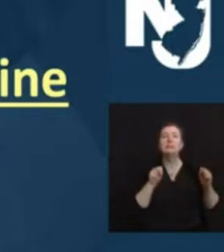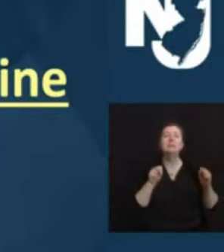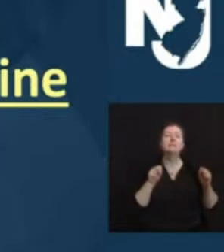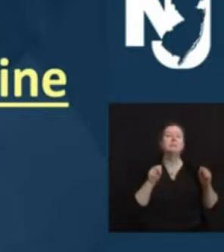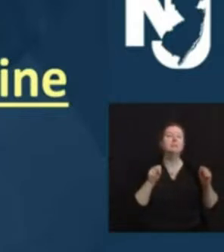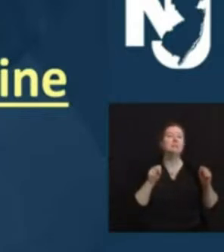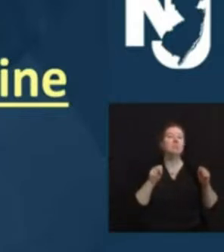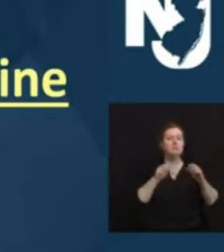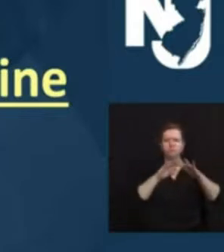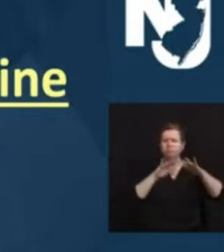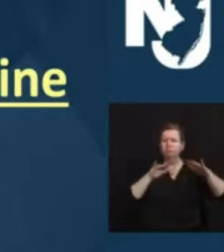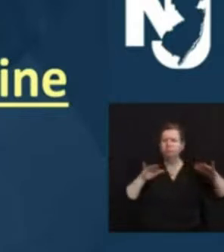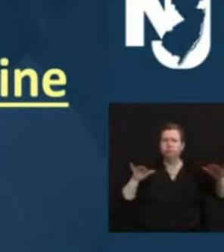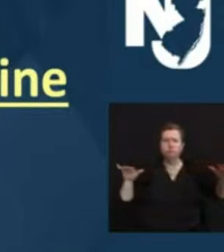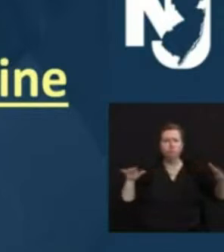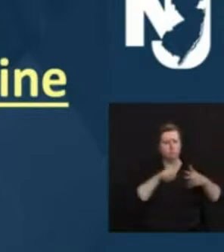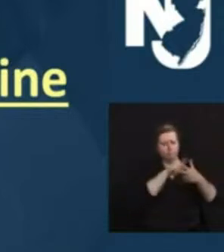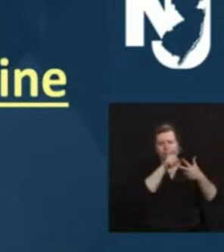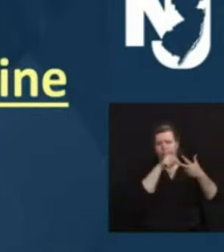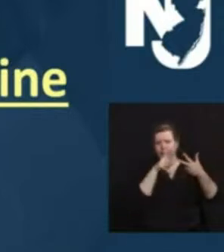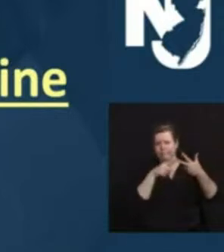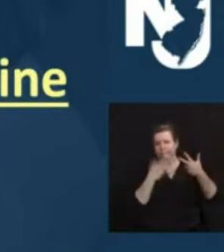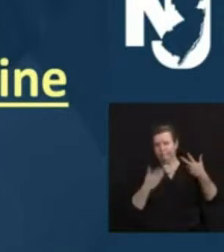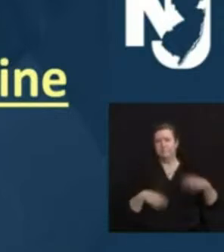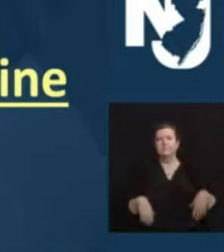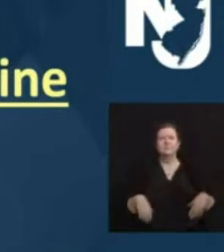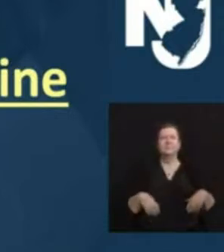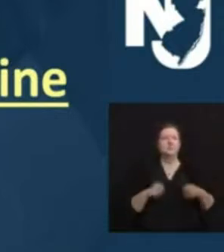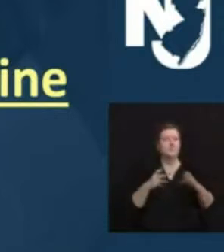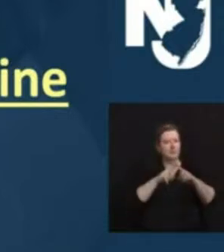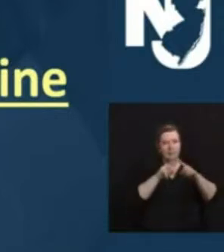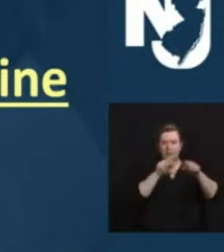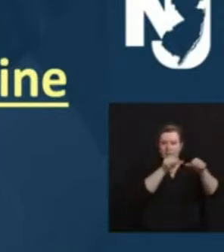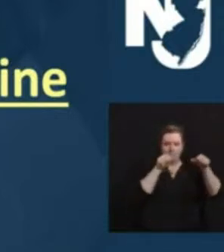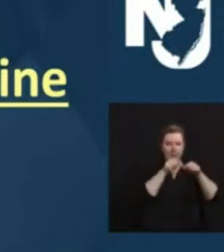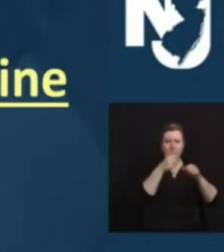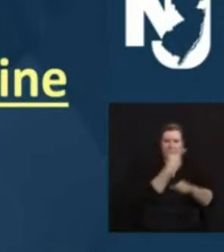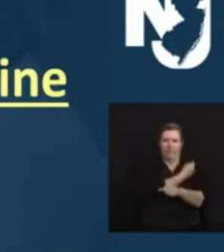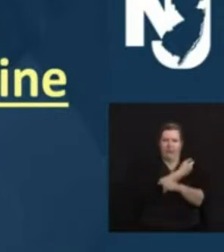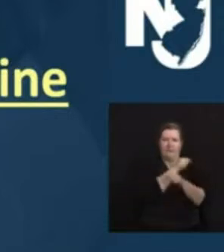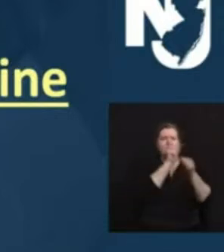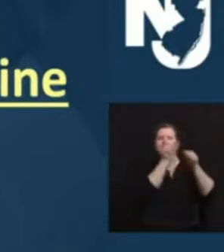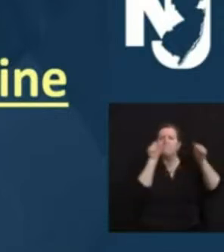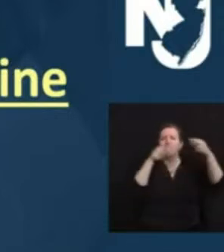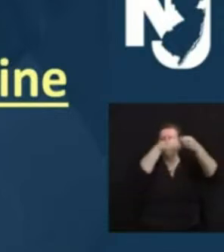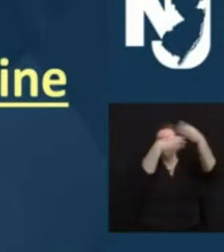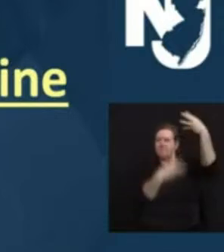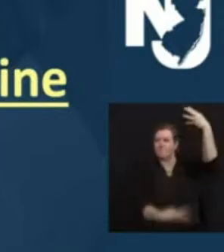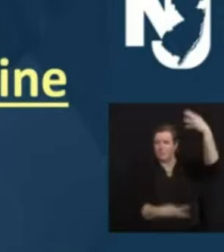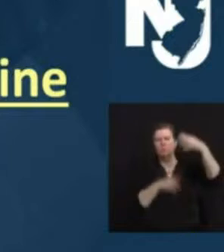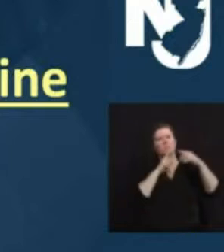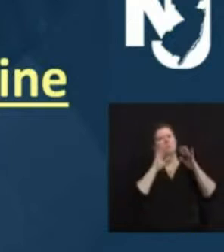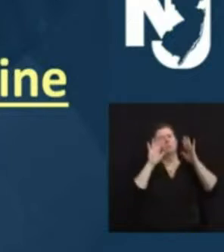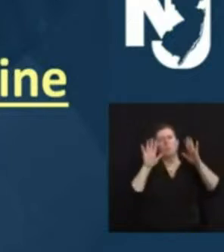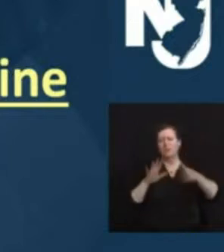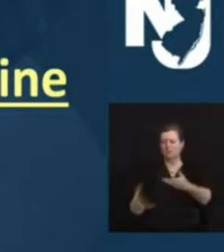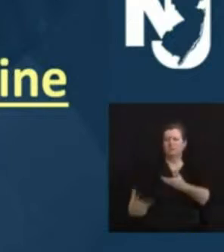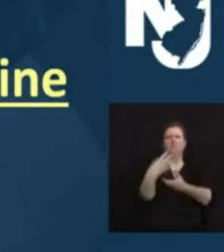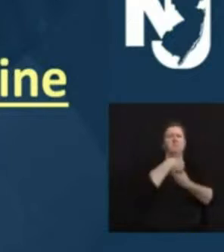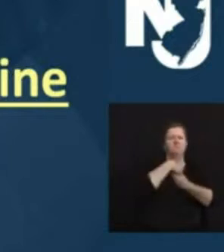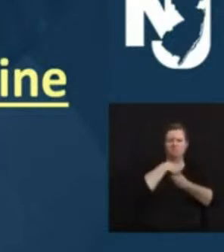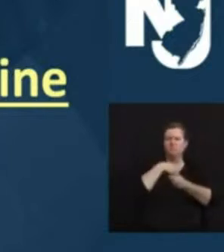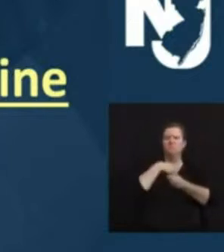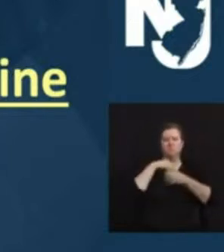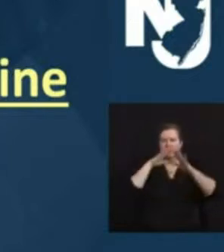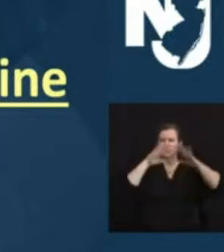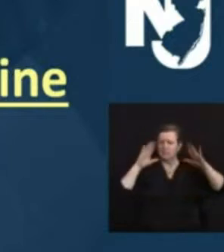other state as far and away the most inclusive and equitable system for vaccinations in our long-term care and congregate